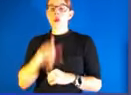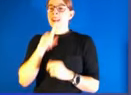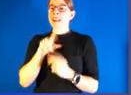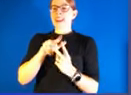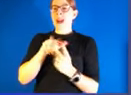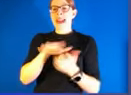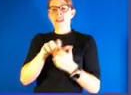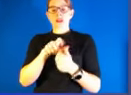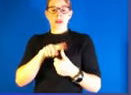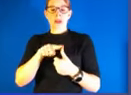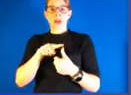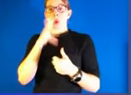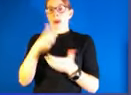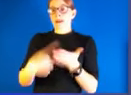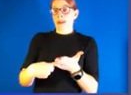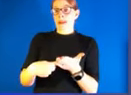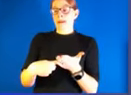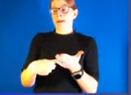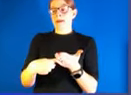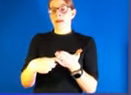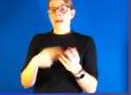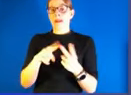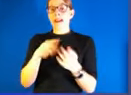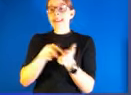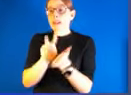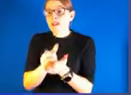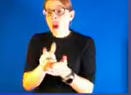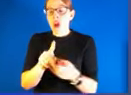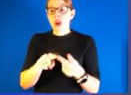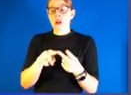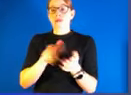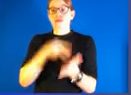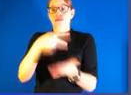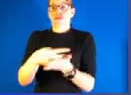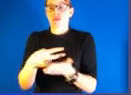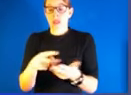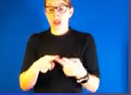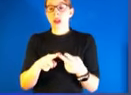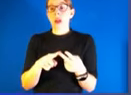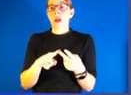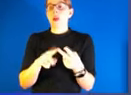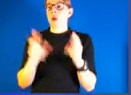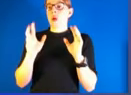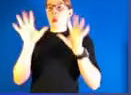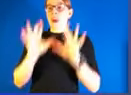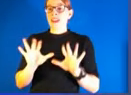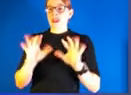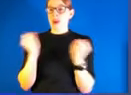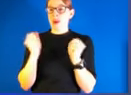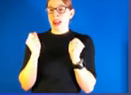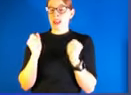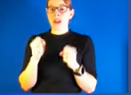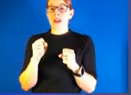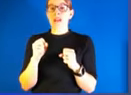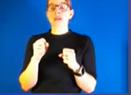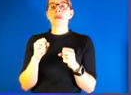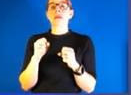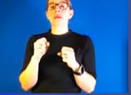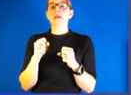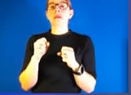we're going to talk about along with slips and falls and the winter weather. But winter weather also brings on a lot of viral